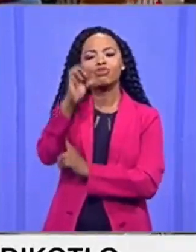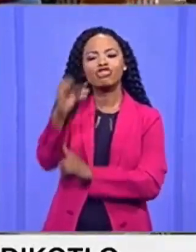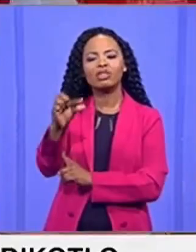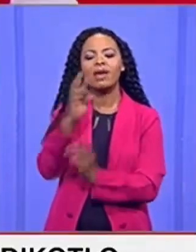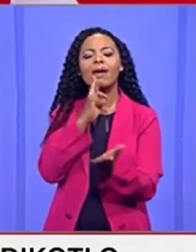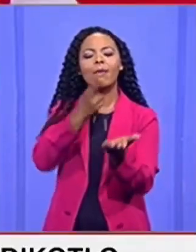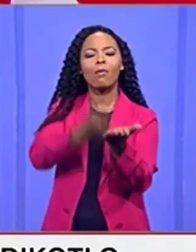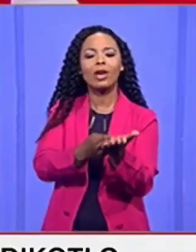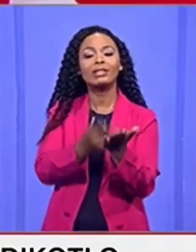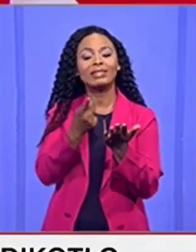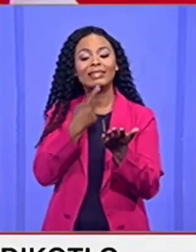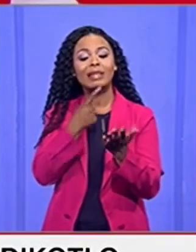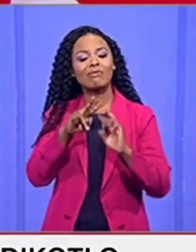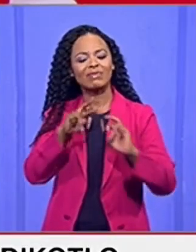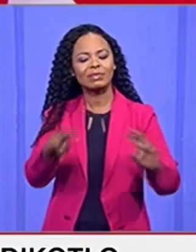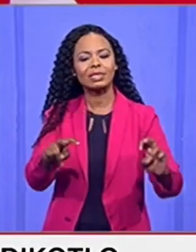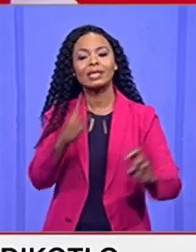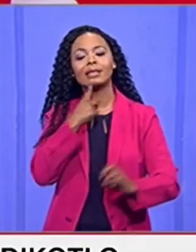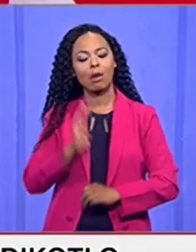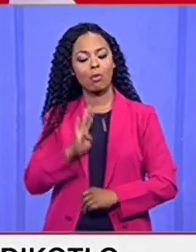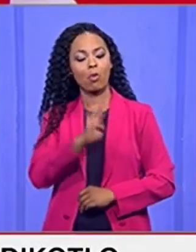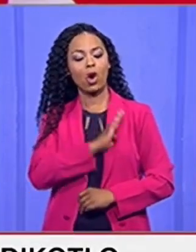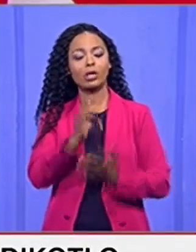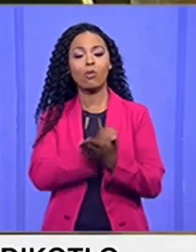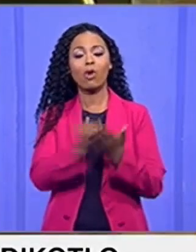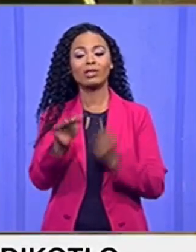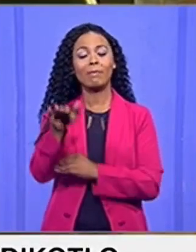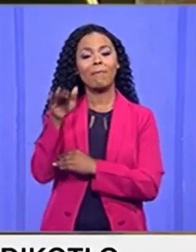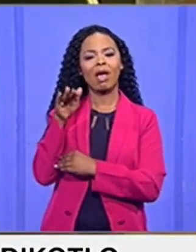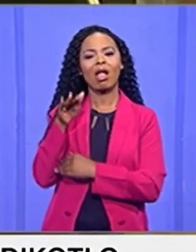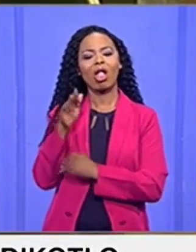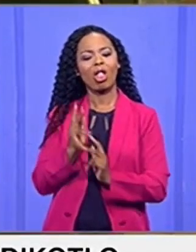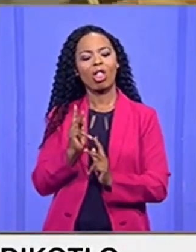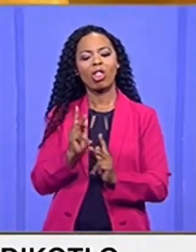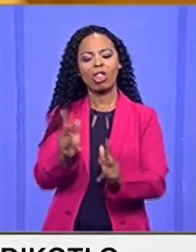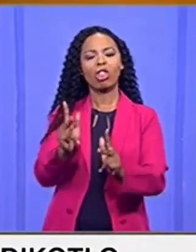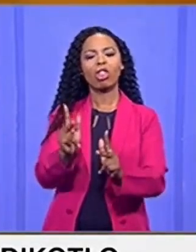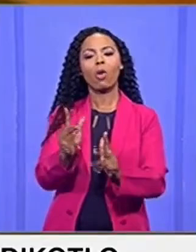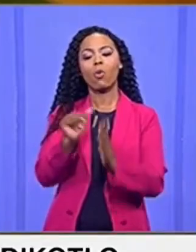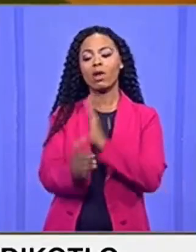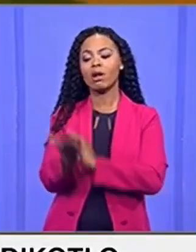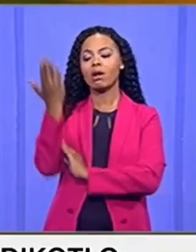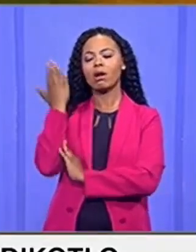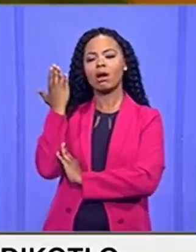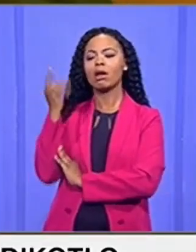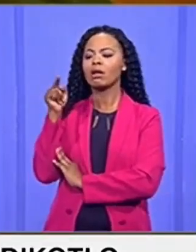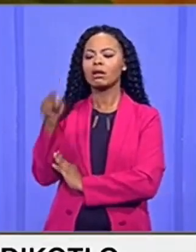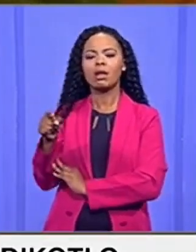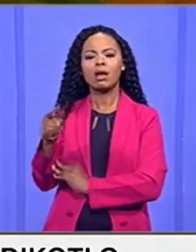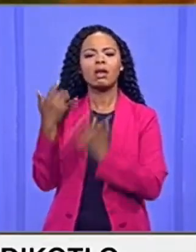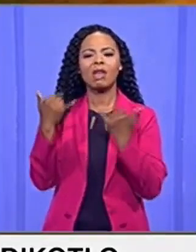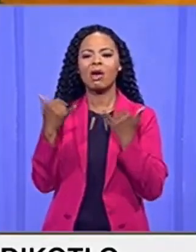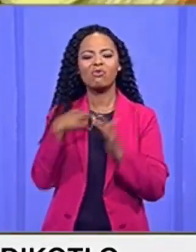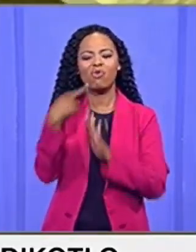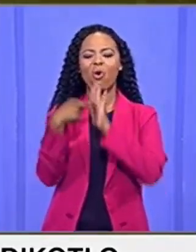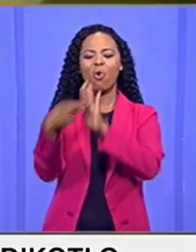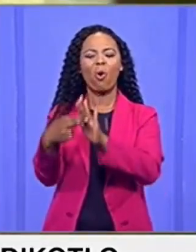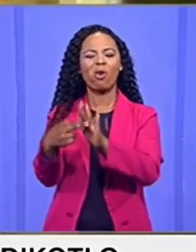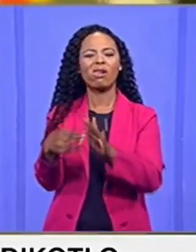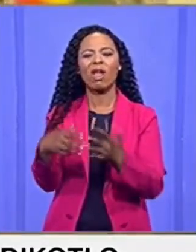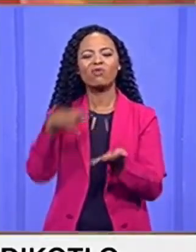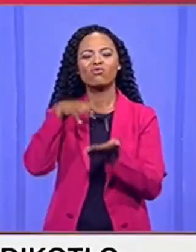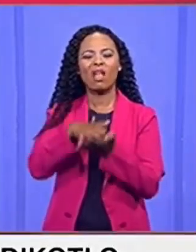Tona o ne a boeletsa gore boto ya Post Bank e neng ya tlogela tiro mo bekeng e fitileng e ne e sa tswele banka molemo ebile e ne e